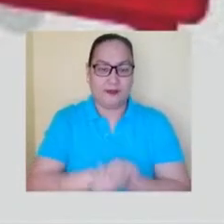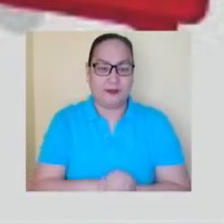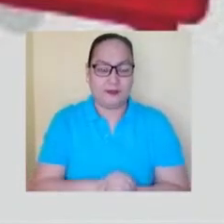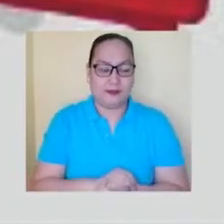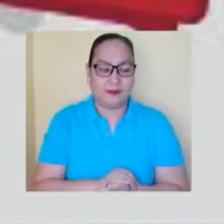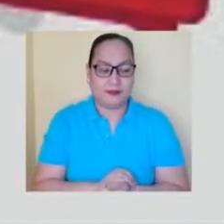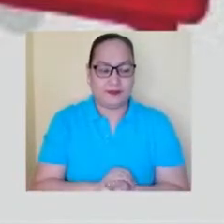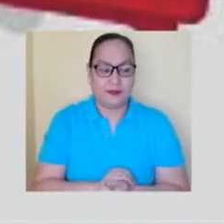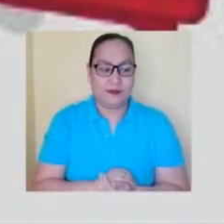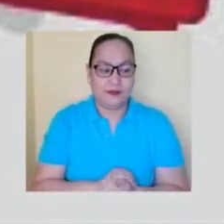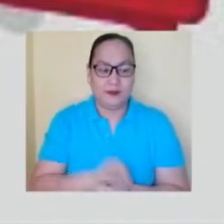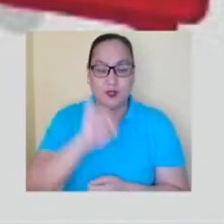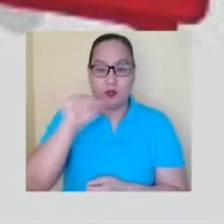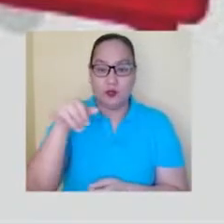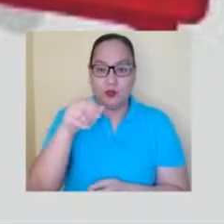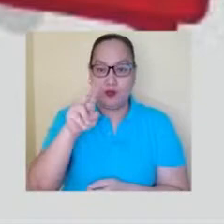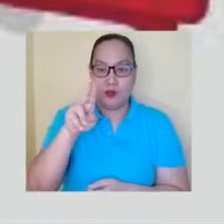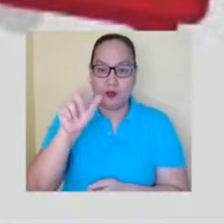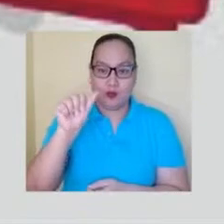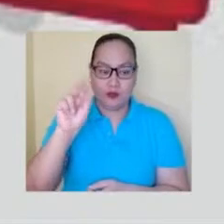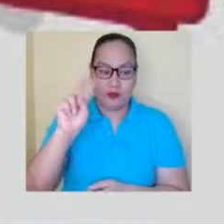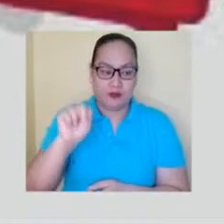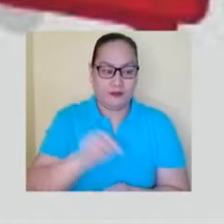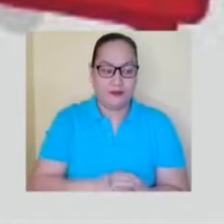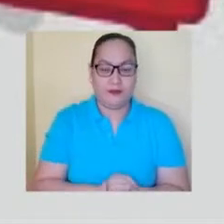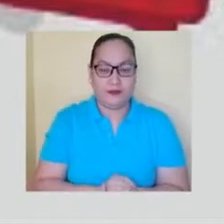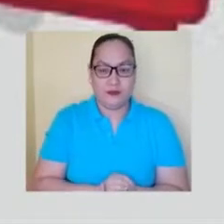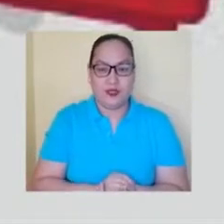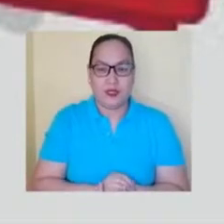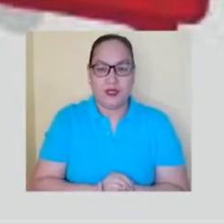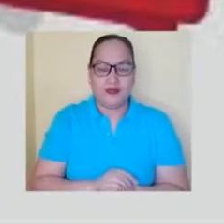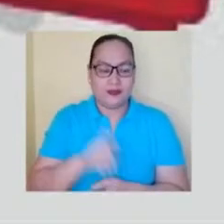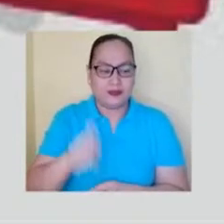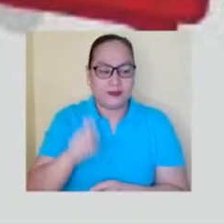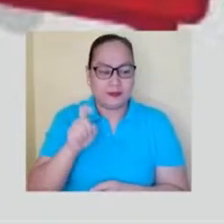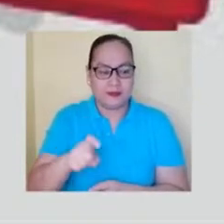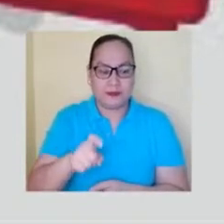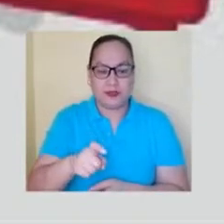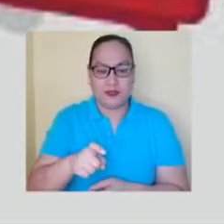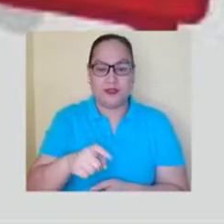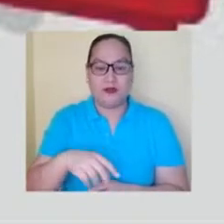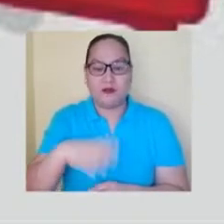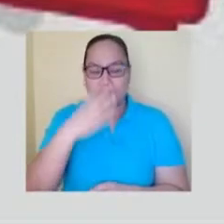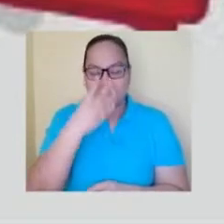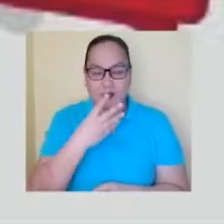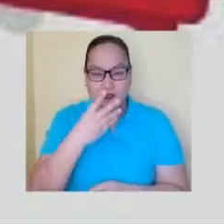1. Is insisting that his unconscious sister should drink water.